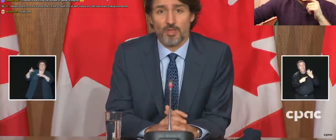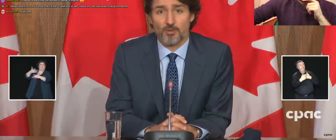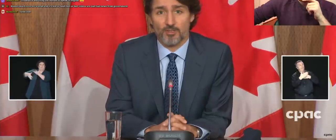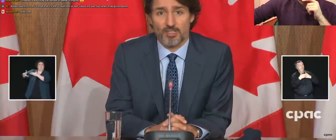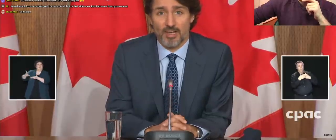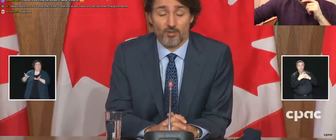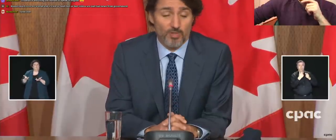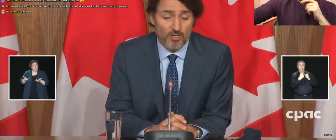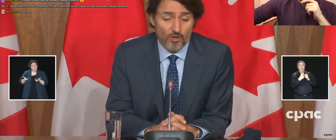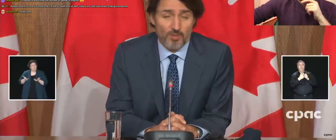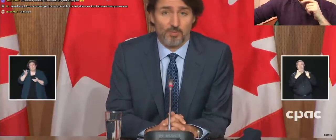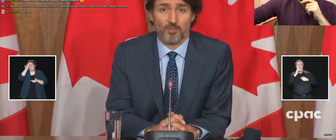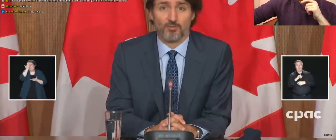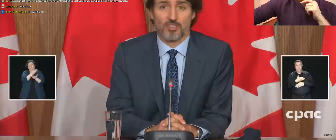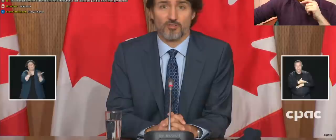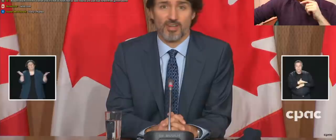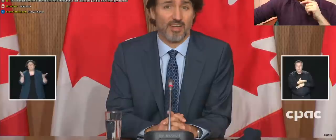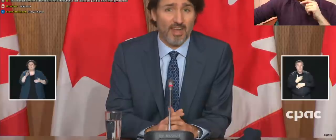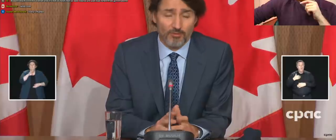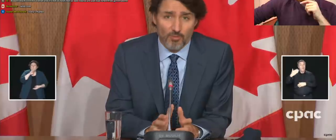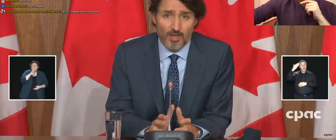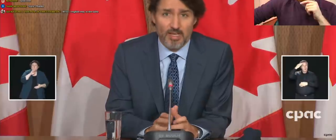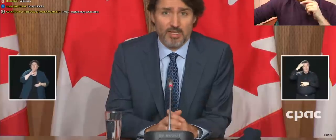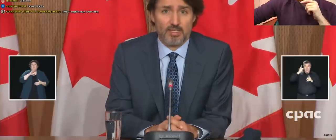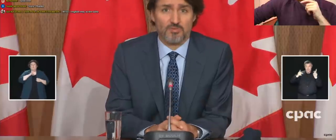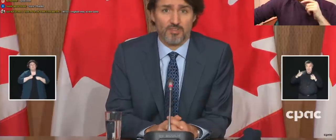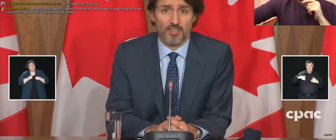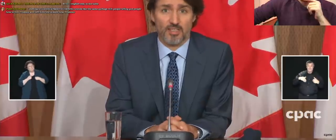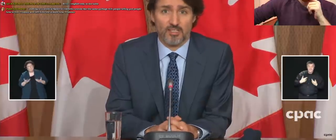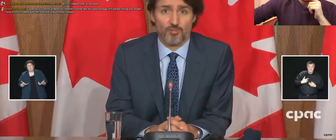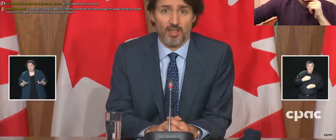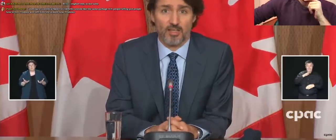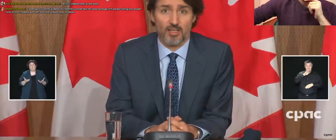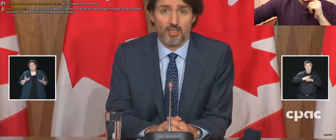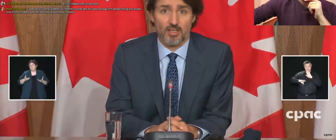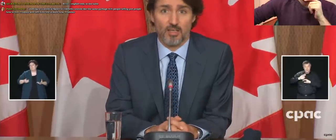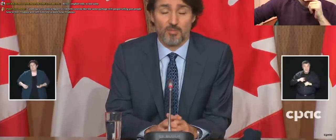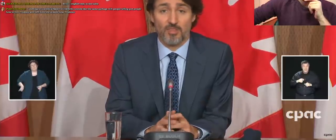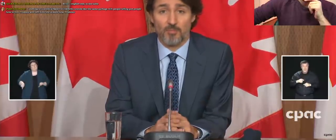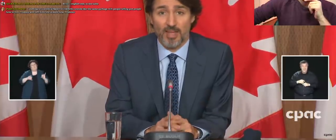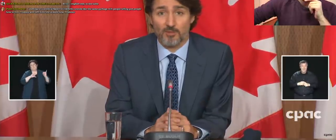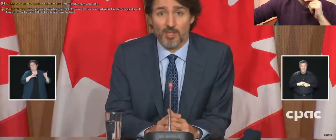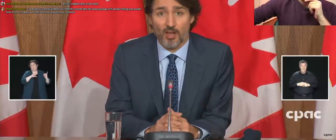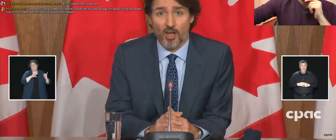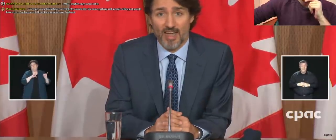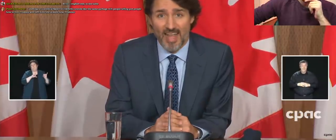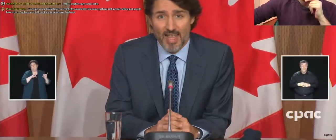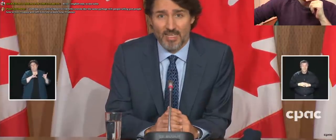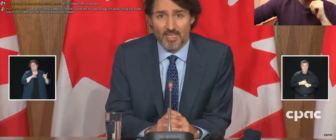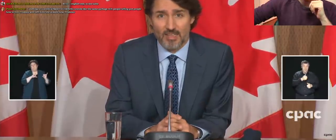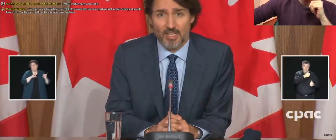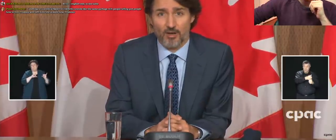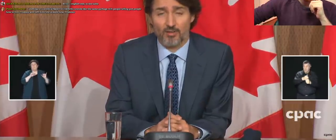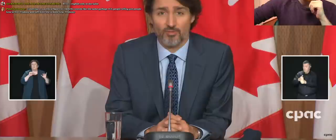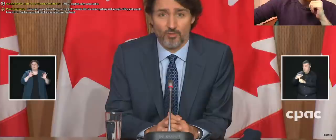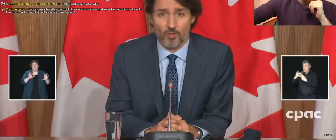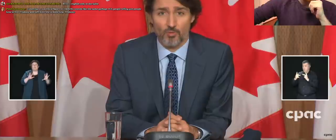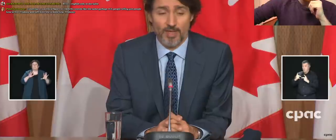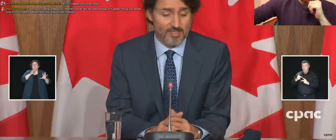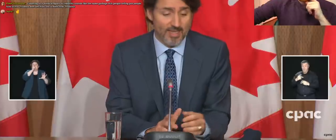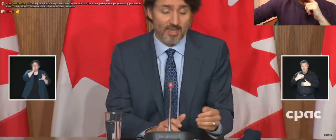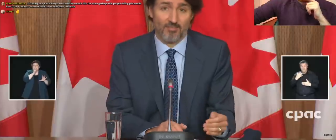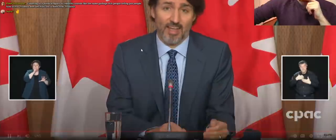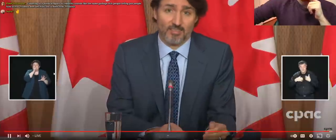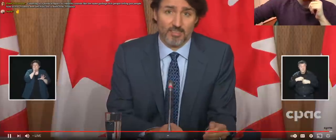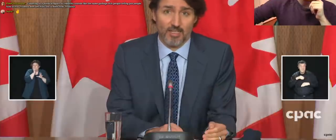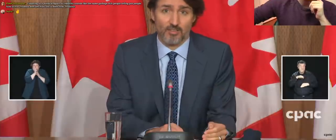know people are tired. We know people are frustrated. Everyone is feeling this way. But the better we are at hanging in there a few more